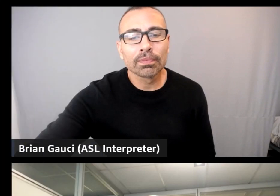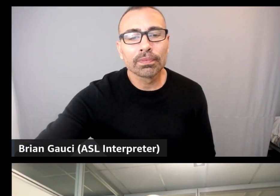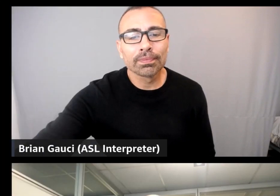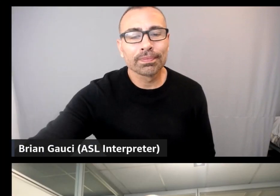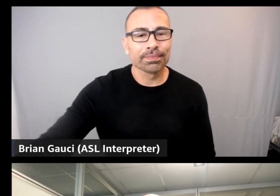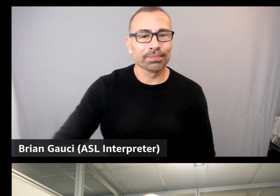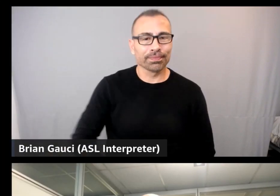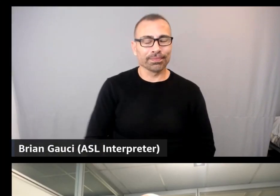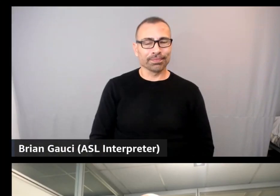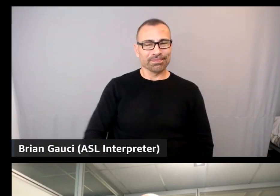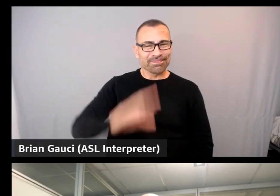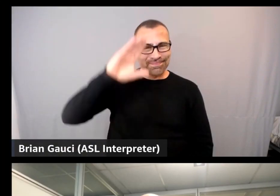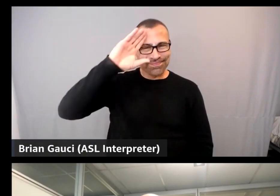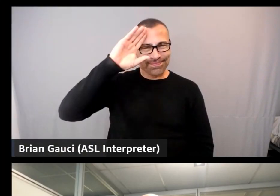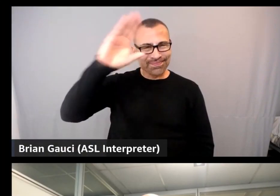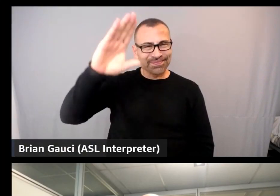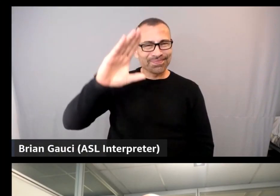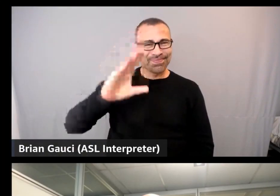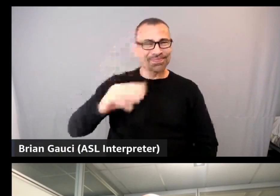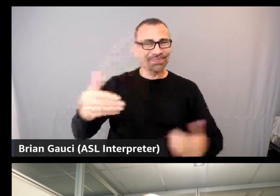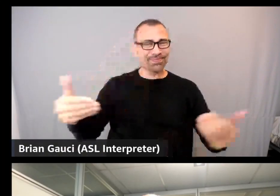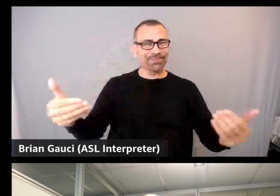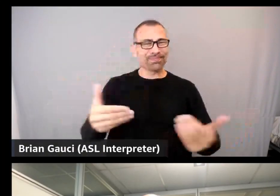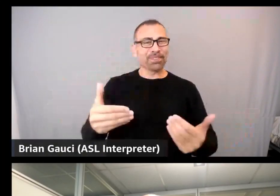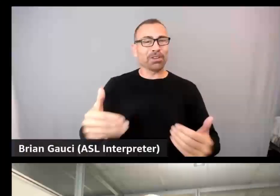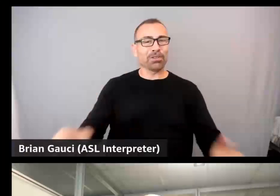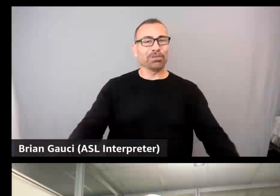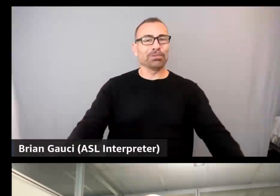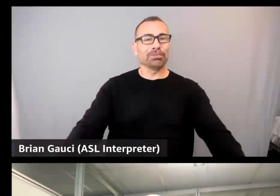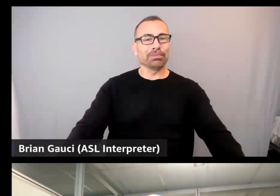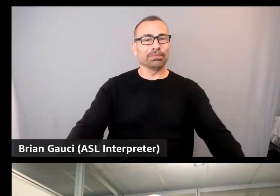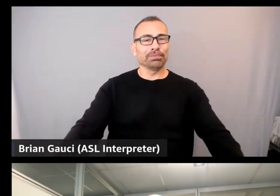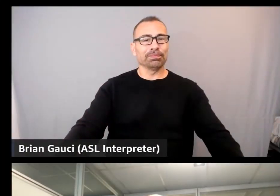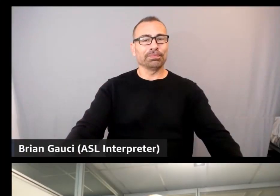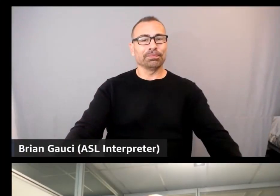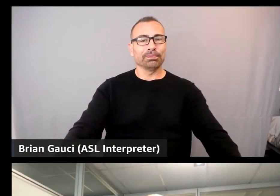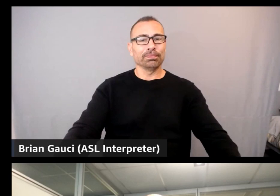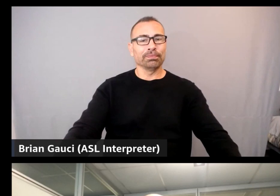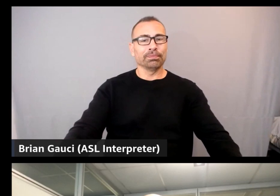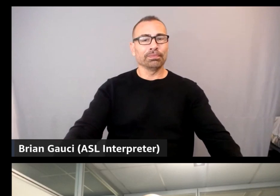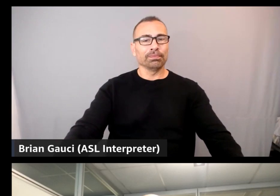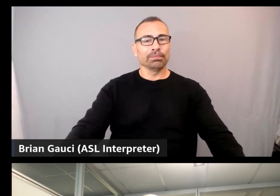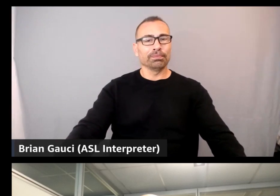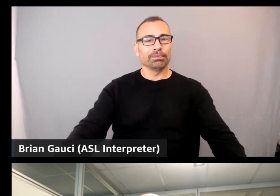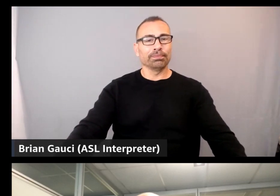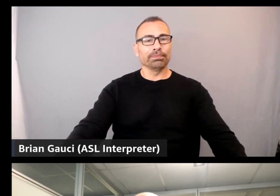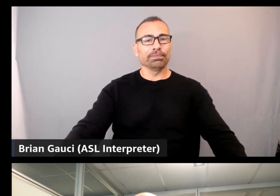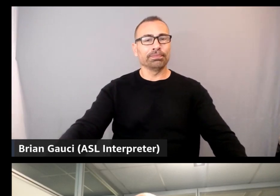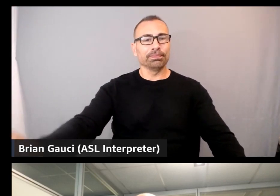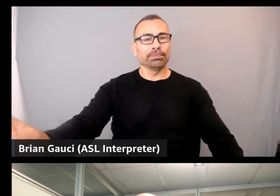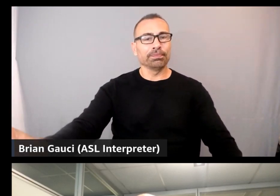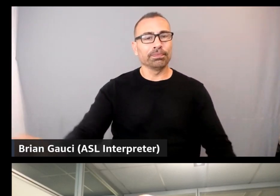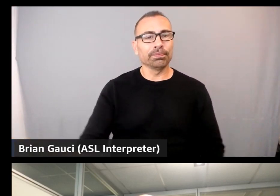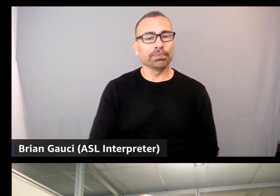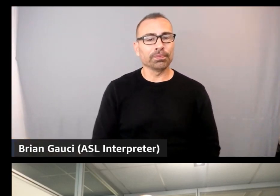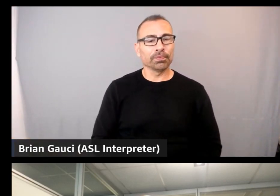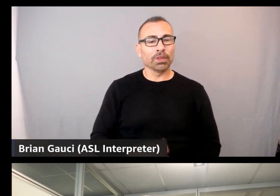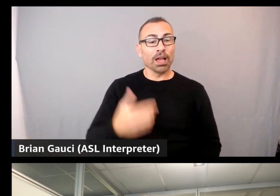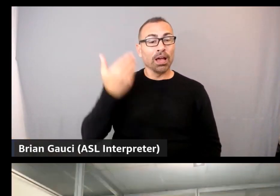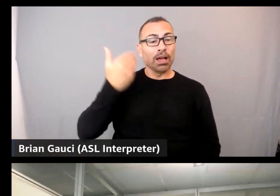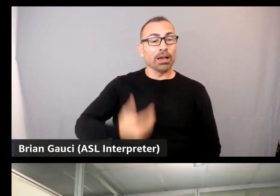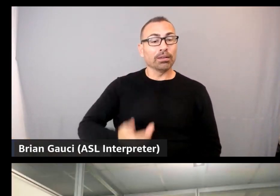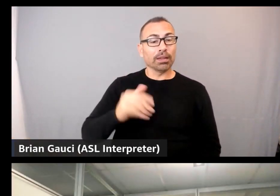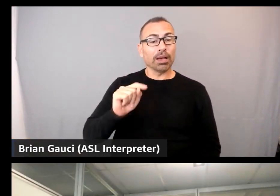there. Welcome. Would you like to introduce yourself to me? I'd be happy to. Hi, my name is Tome. So I'm a software development manager here